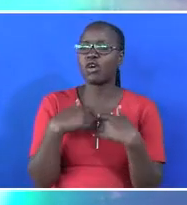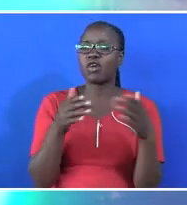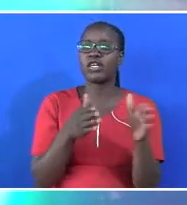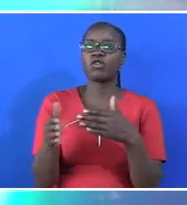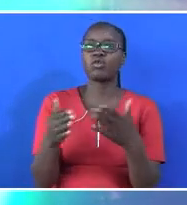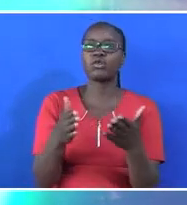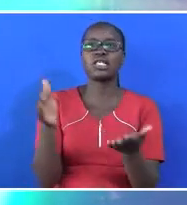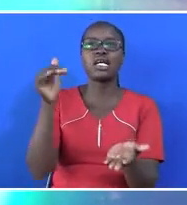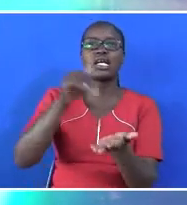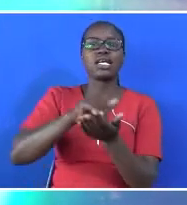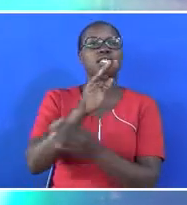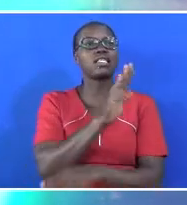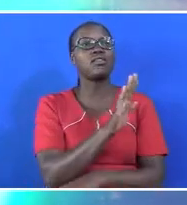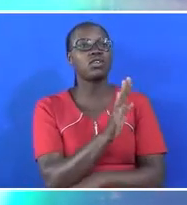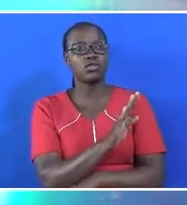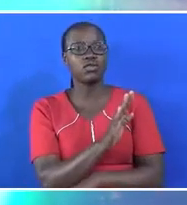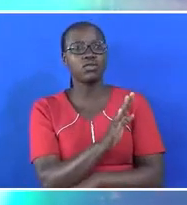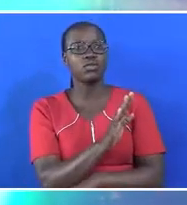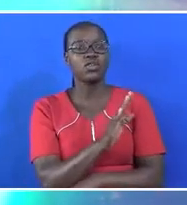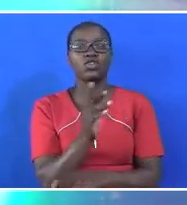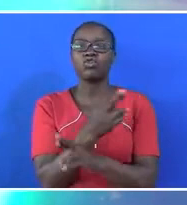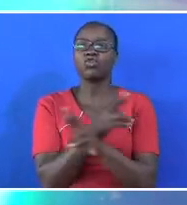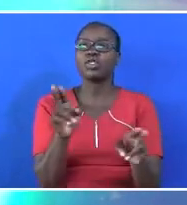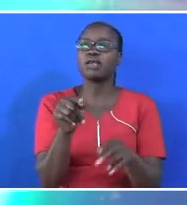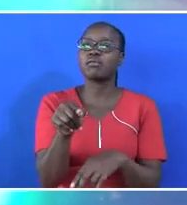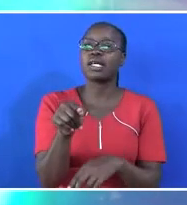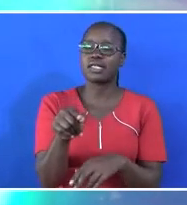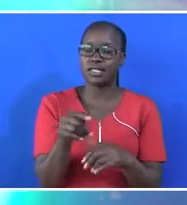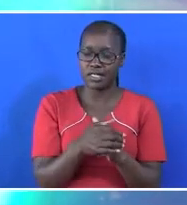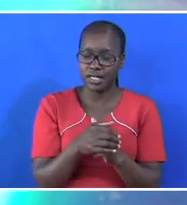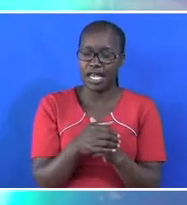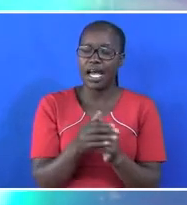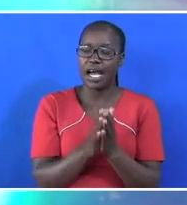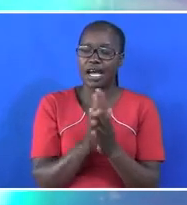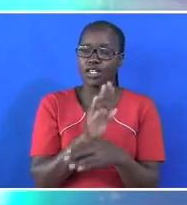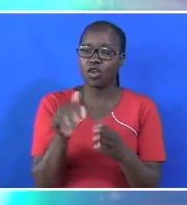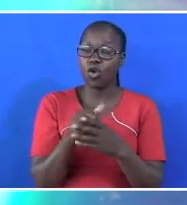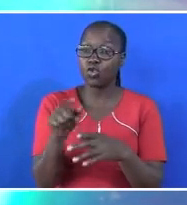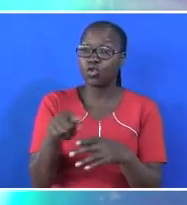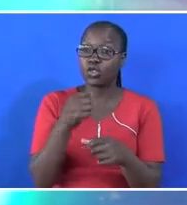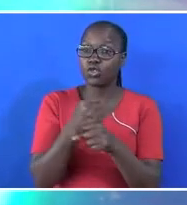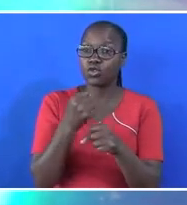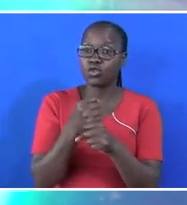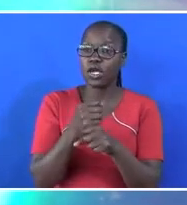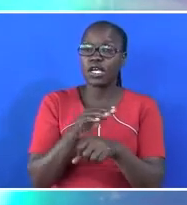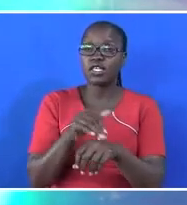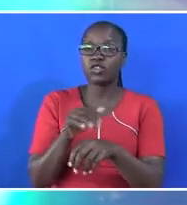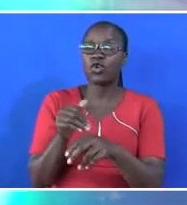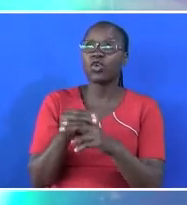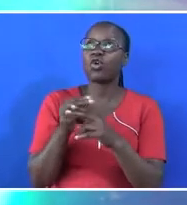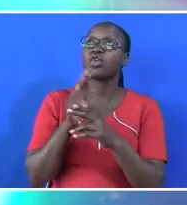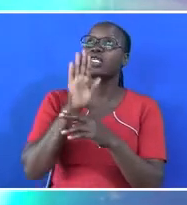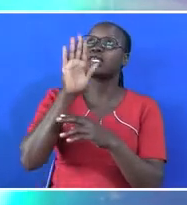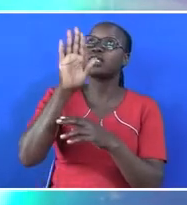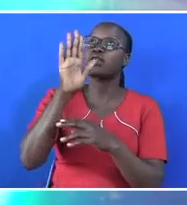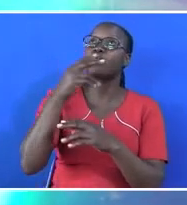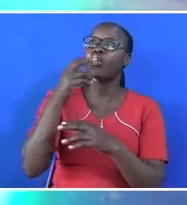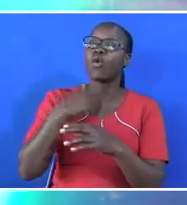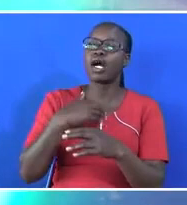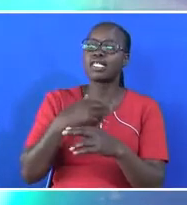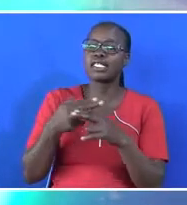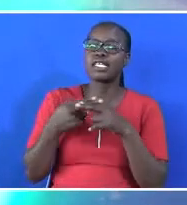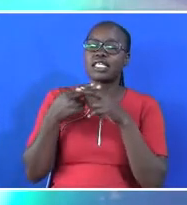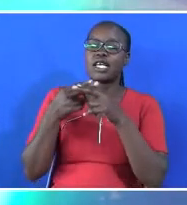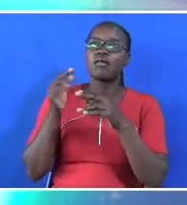opportunity this afternoon to redeem that. And all you need to do is to call upon him who has the